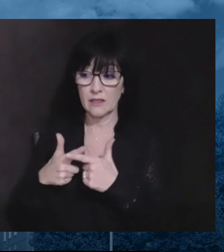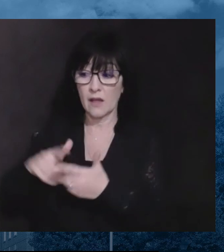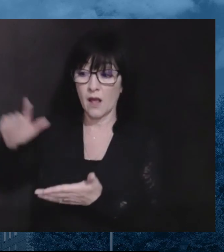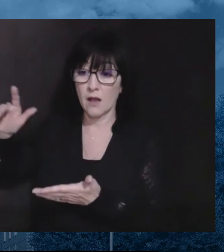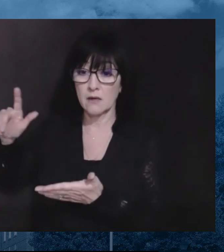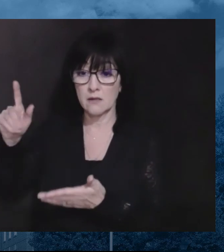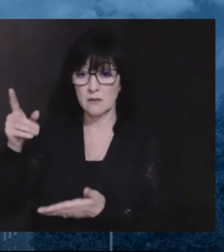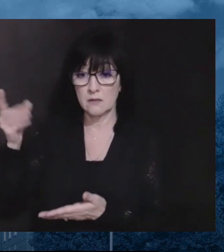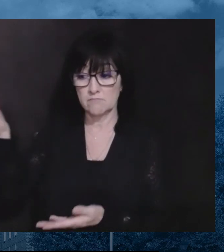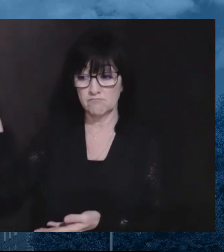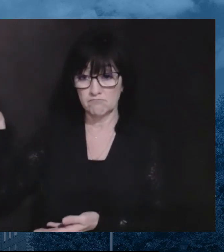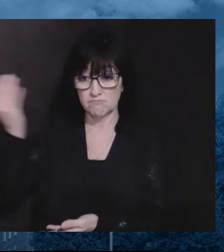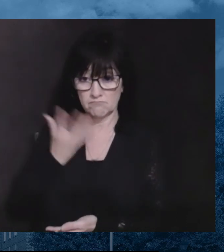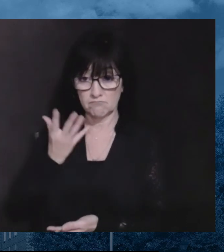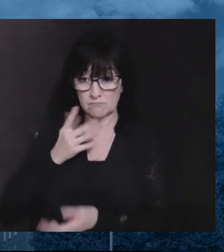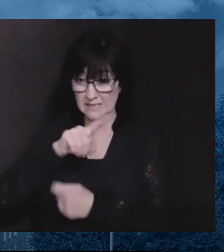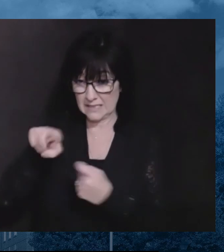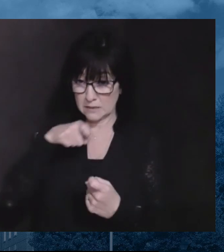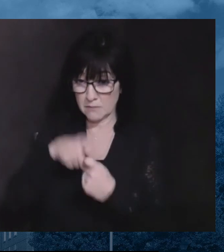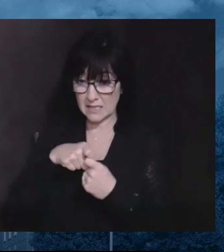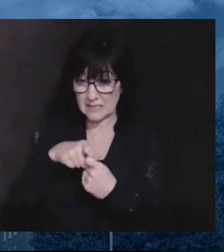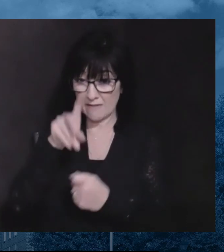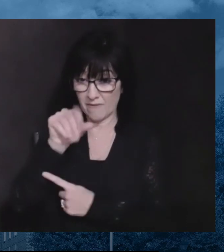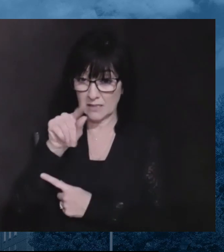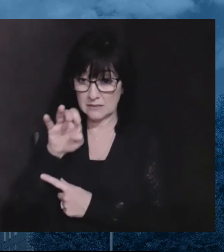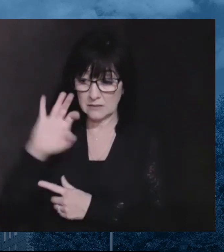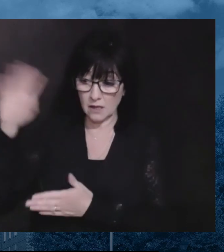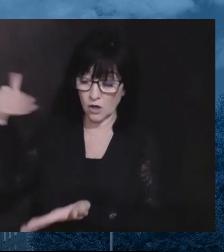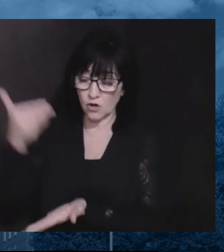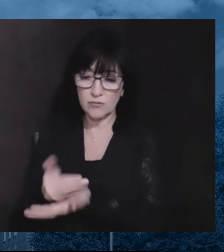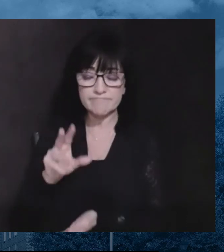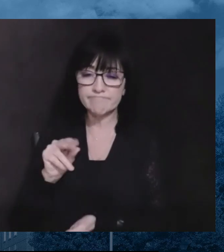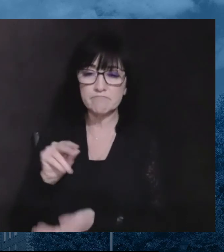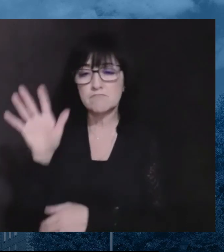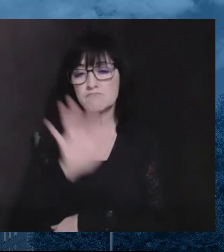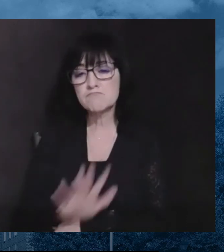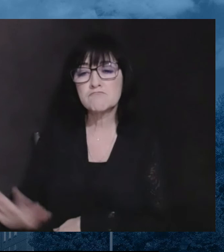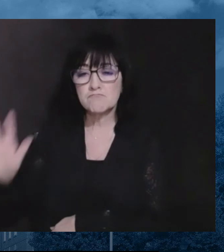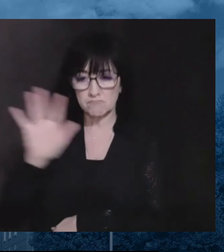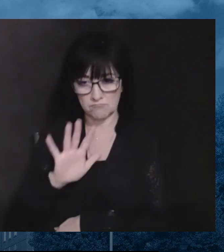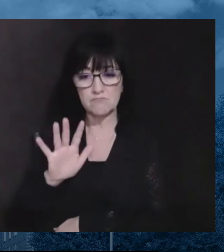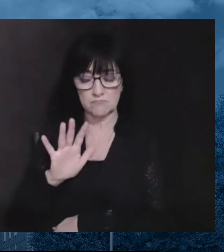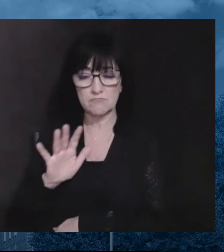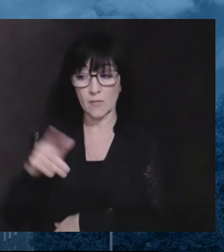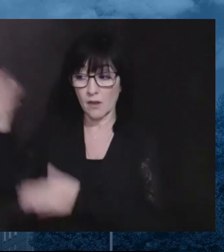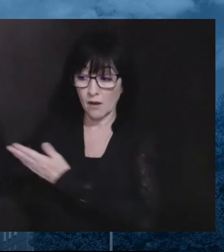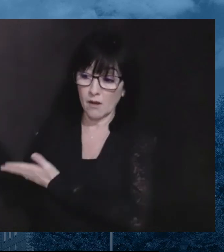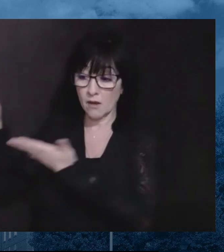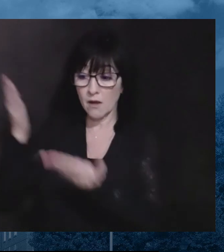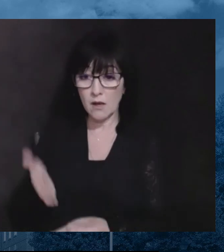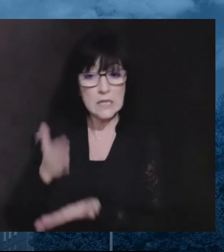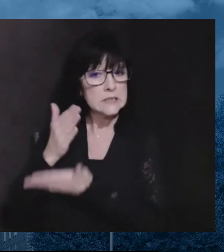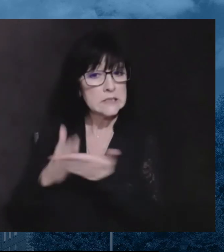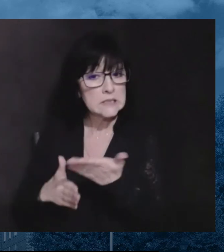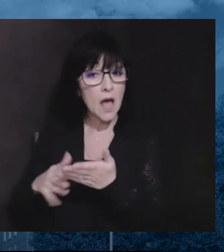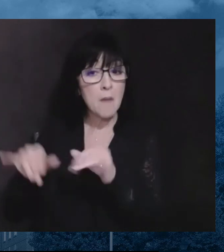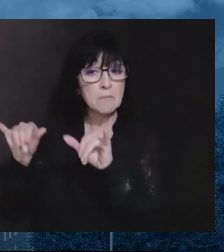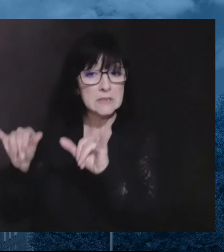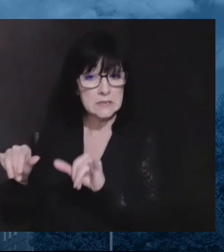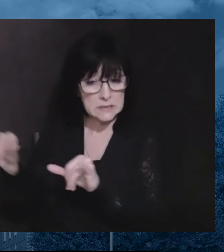Every time, for the most part, it's either been the same or less than we've expected. And we have seen less a few